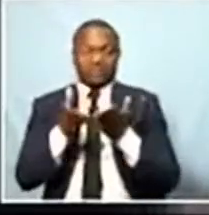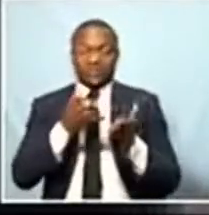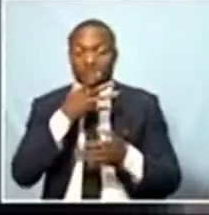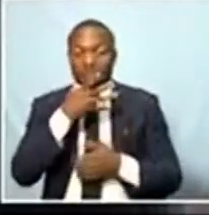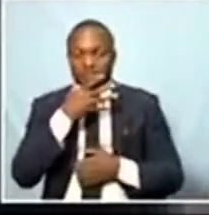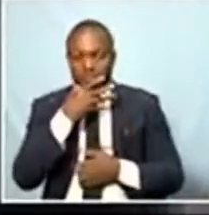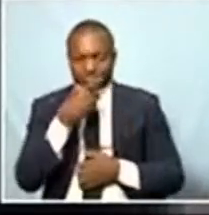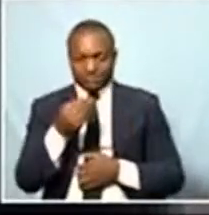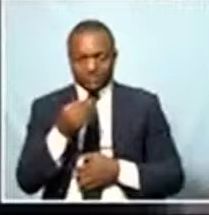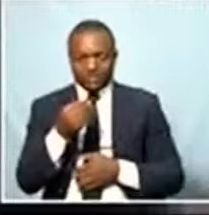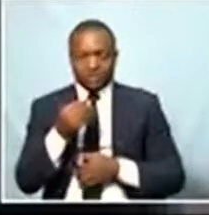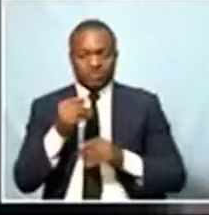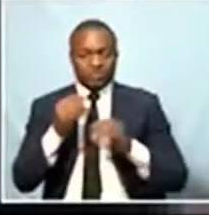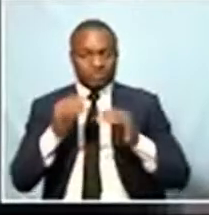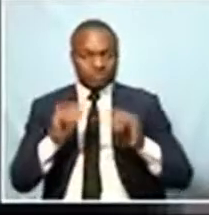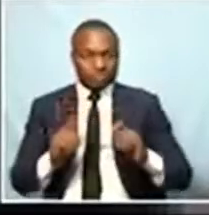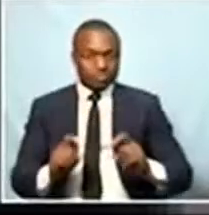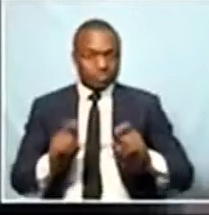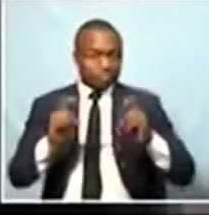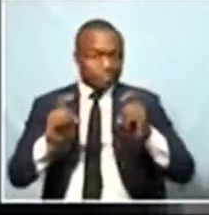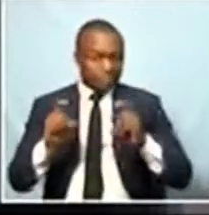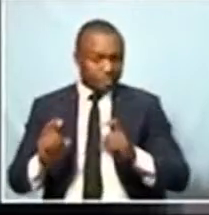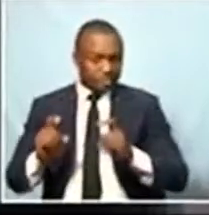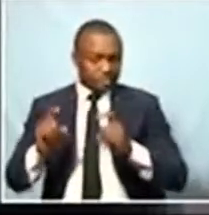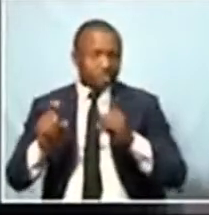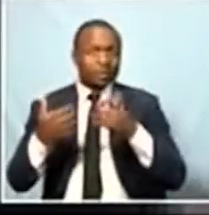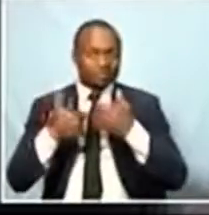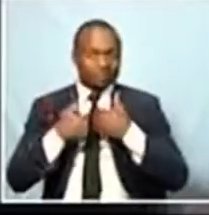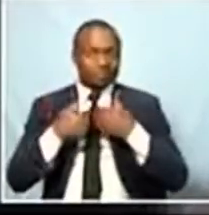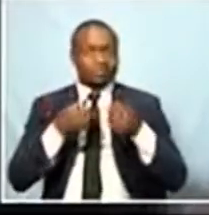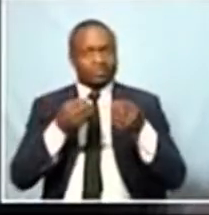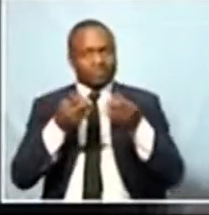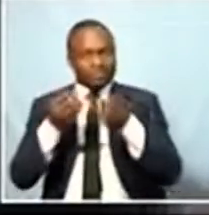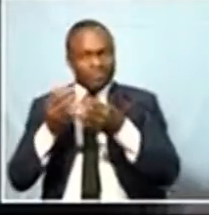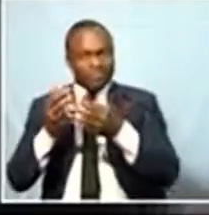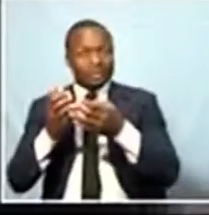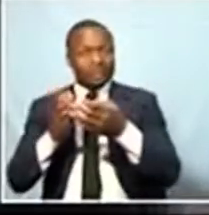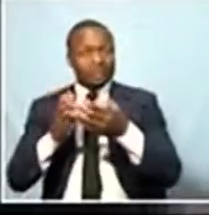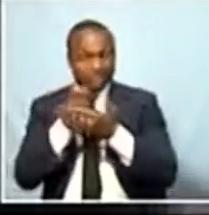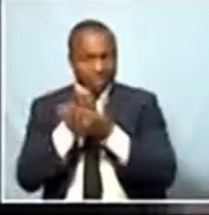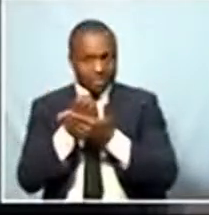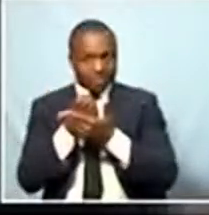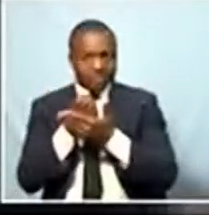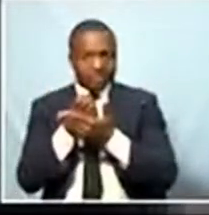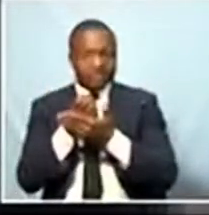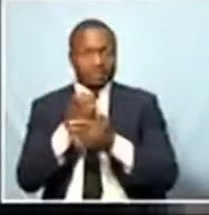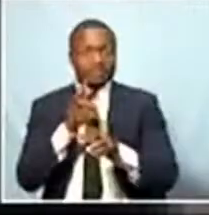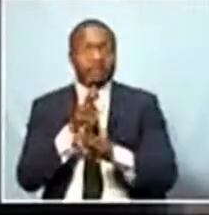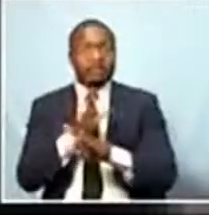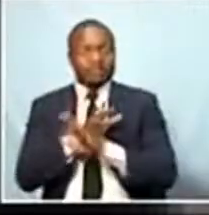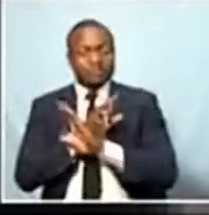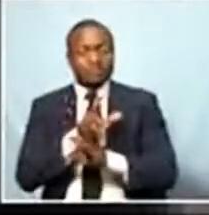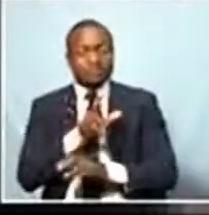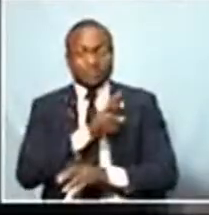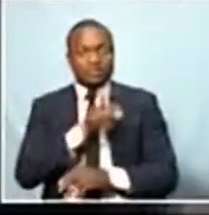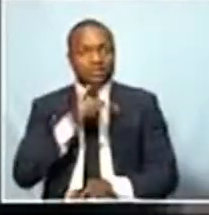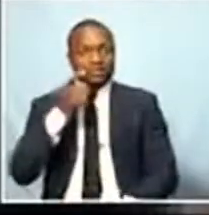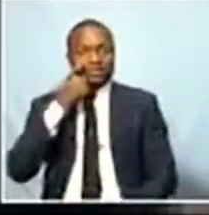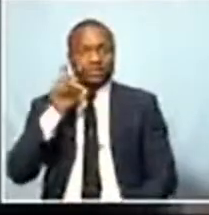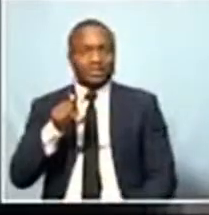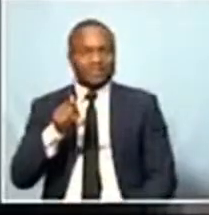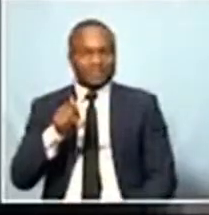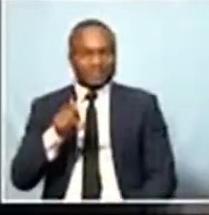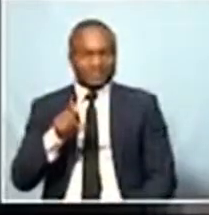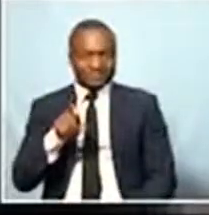promotions, we have had several engagements with Police Command. And one of the things when it comes to promoting